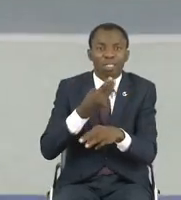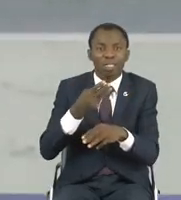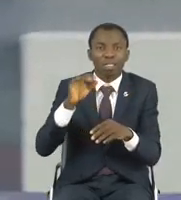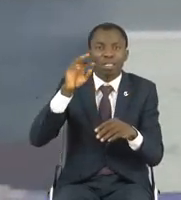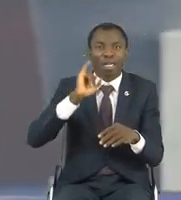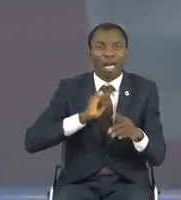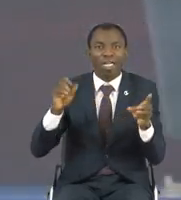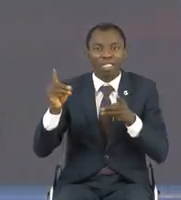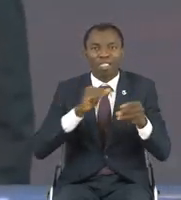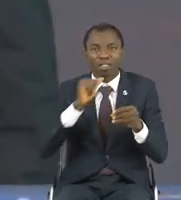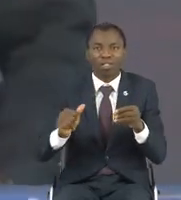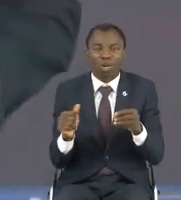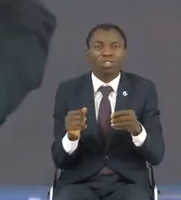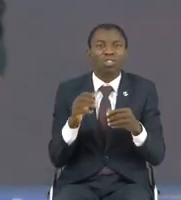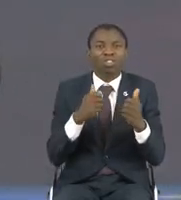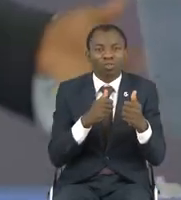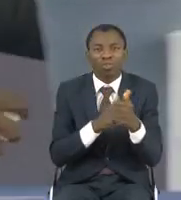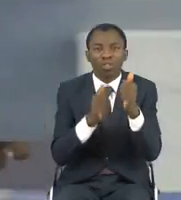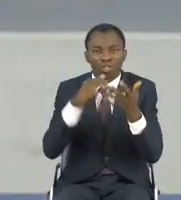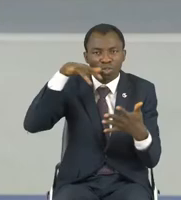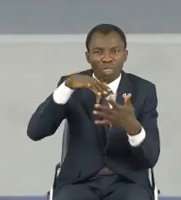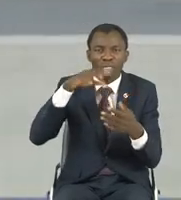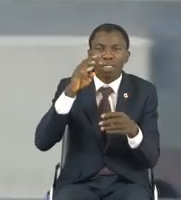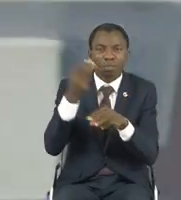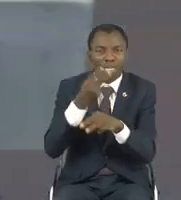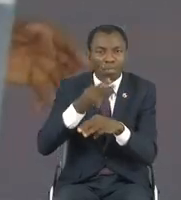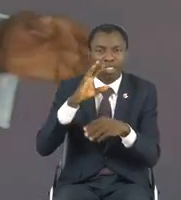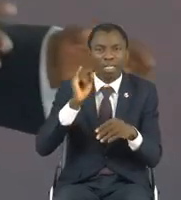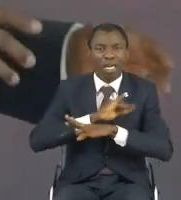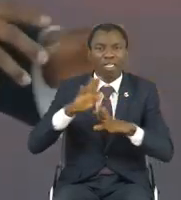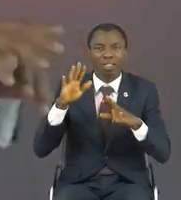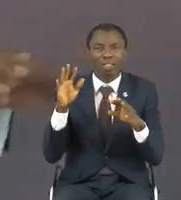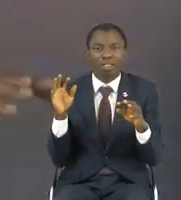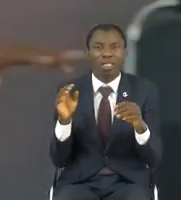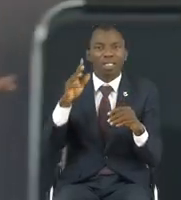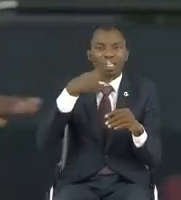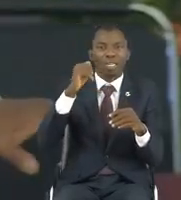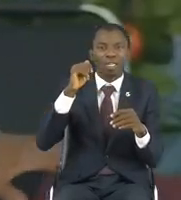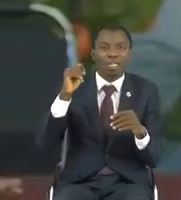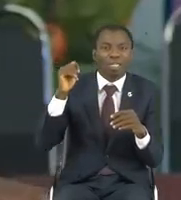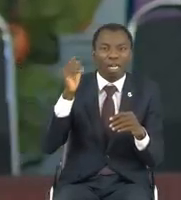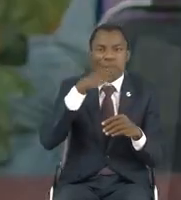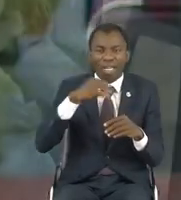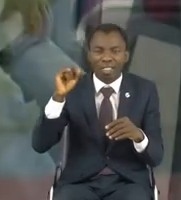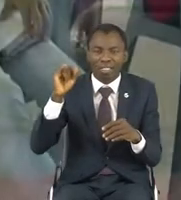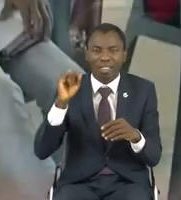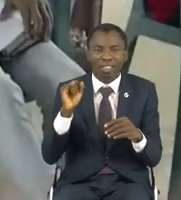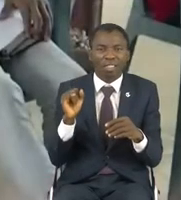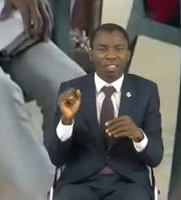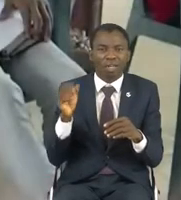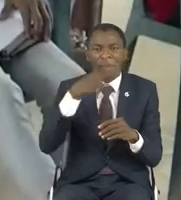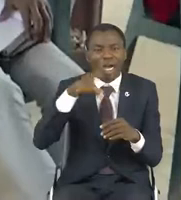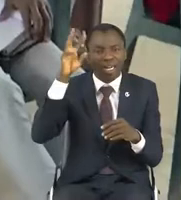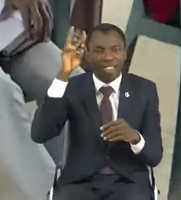Study mathematics. I didn't do well. I didn't succeed. Only this menial job